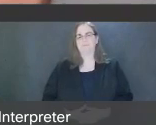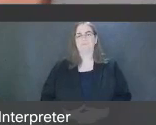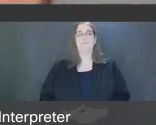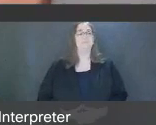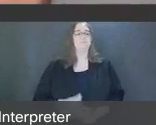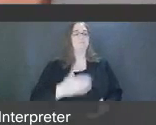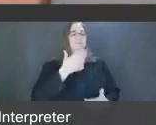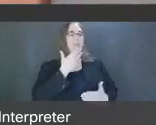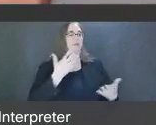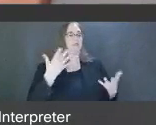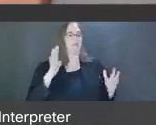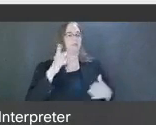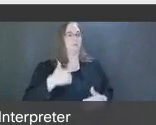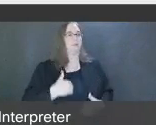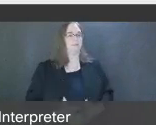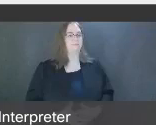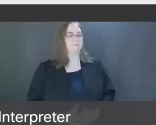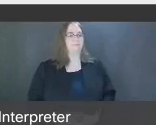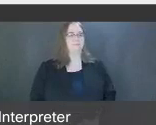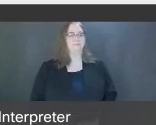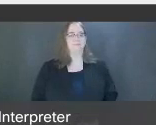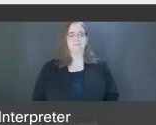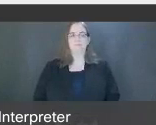Thank you very much. That's it for me.